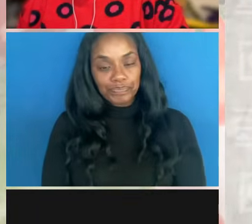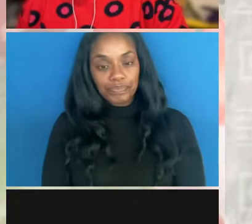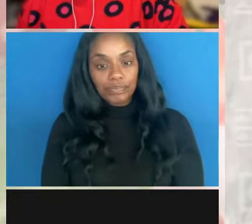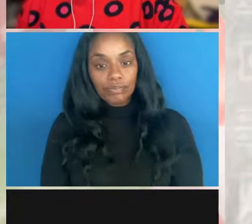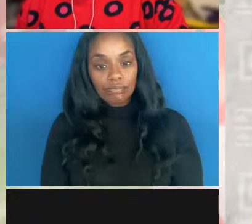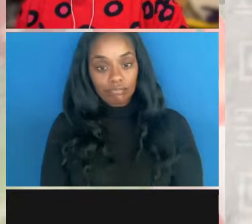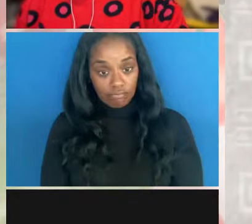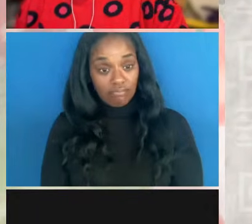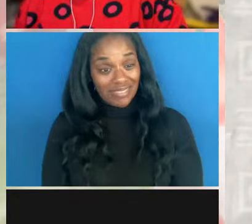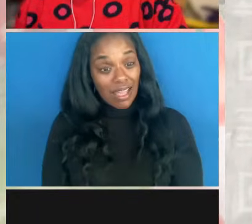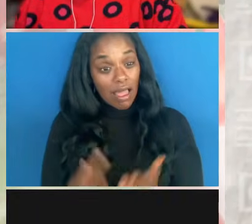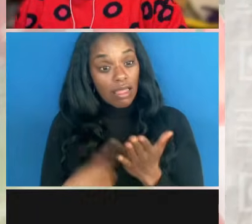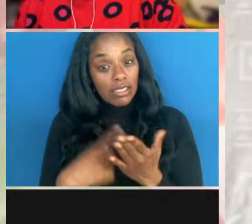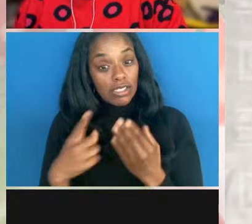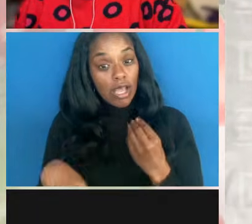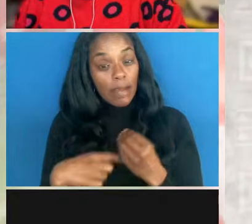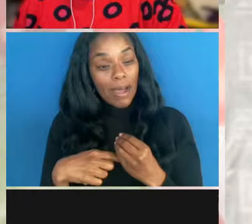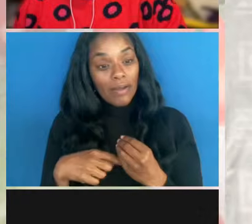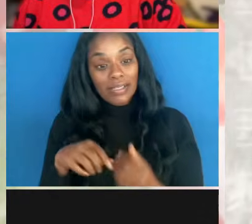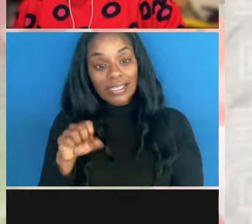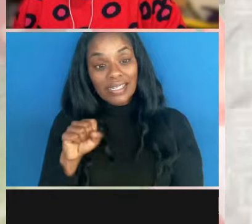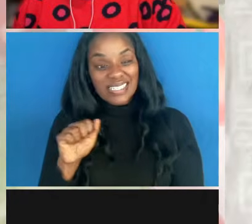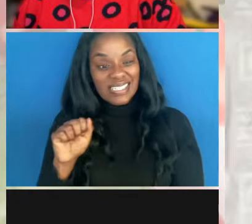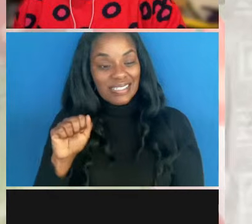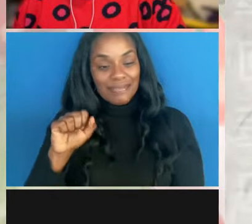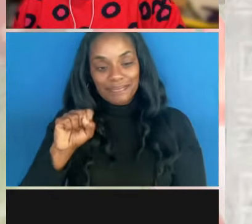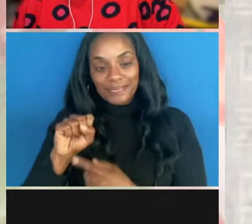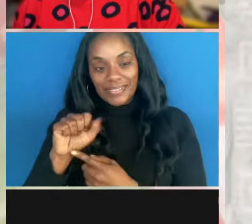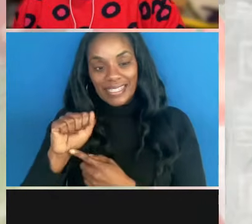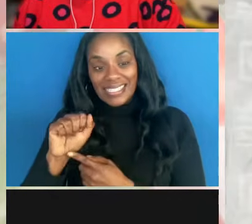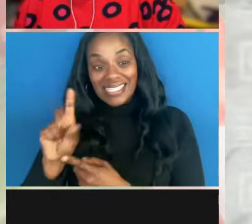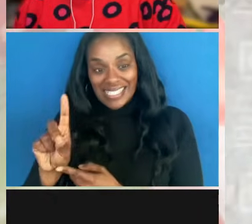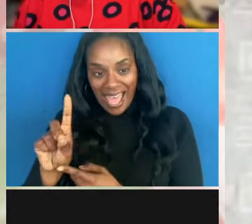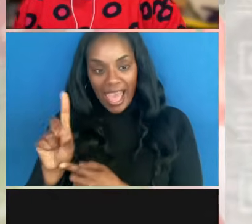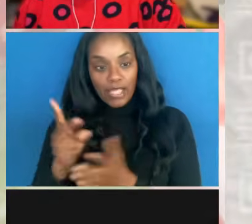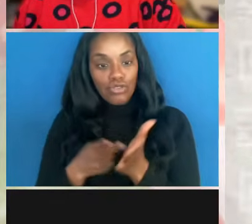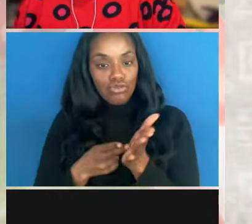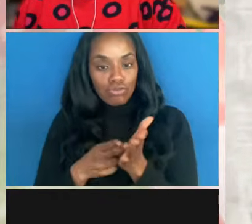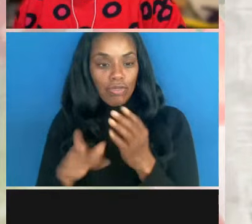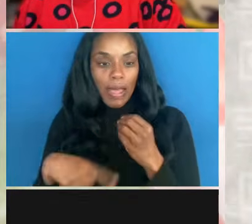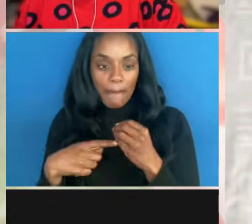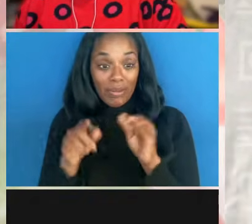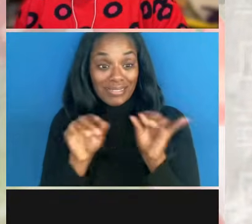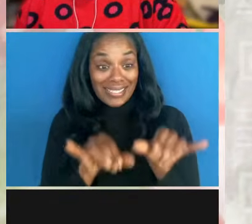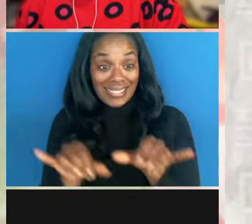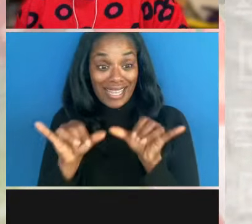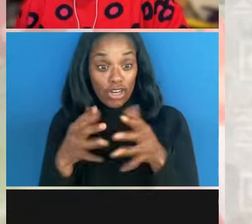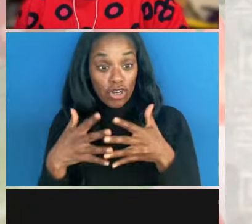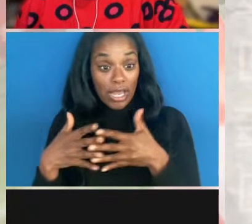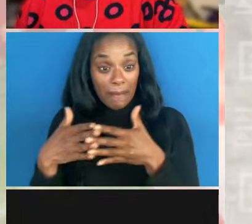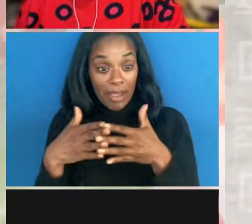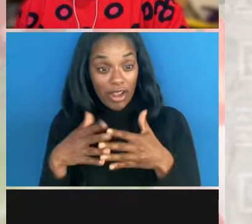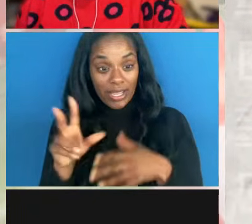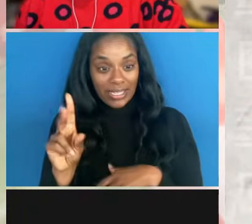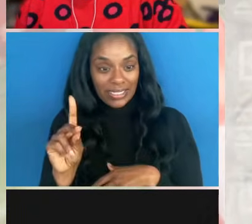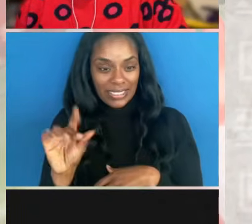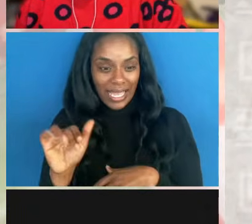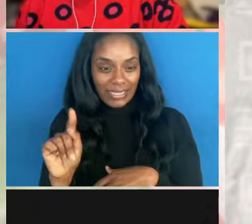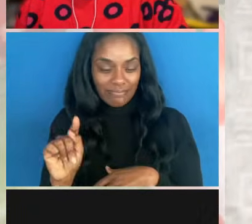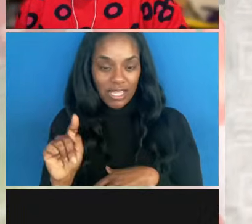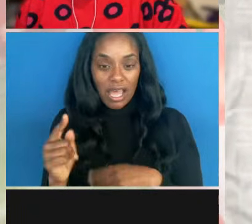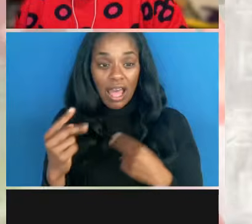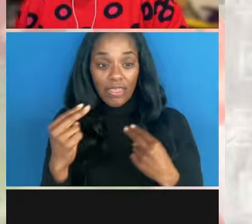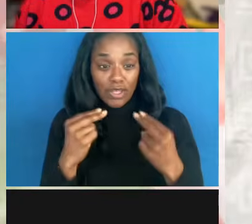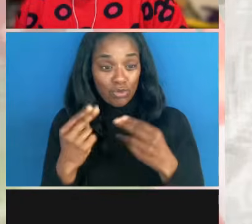So let's talk a bit about the sad truth about the standard American diet. There is a nutrient gap, and the